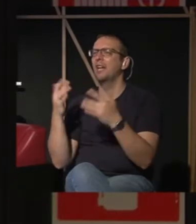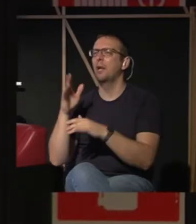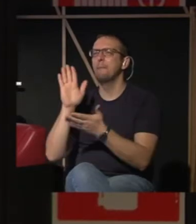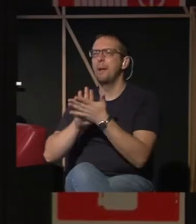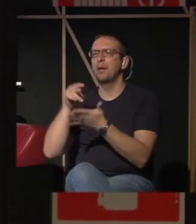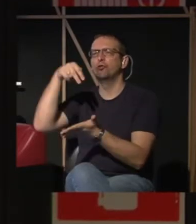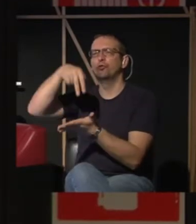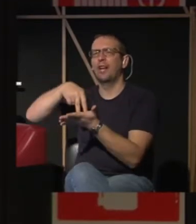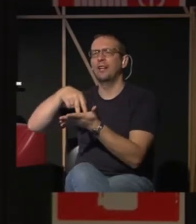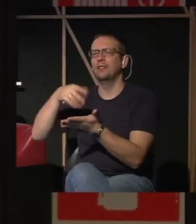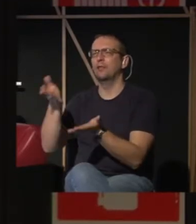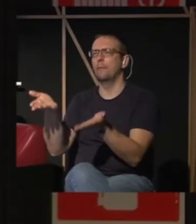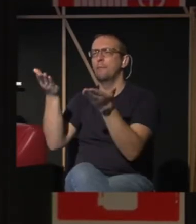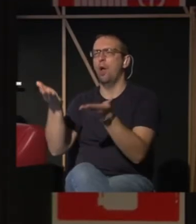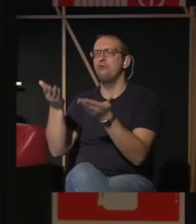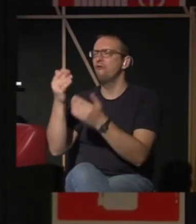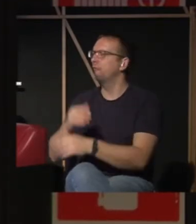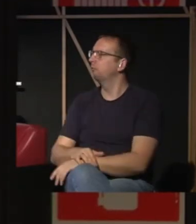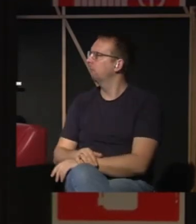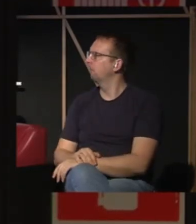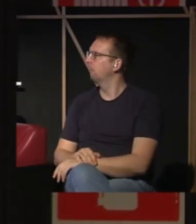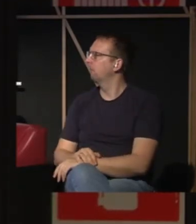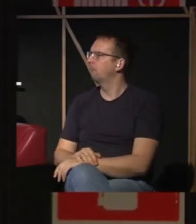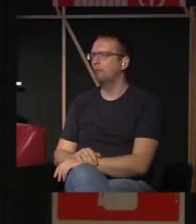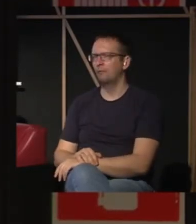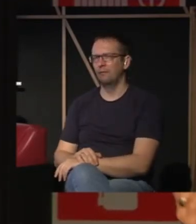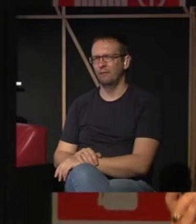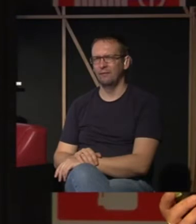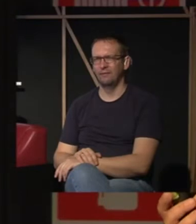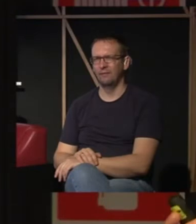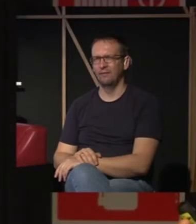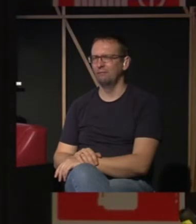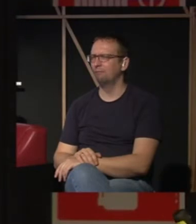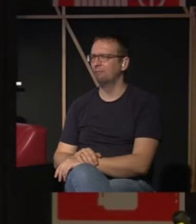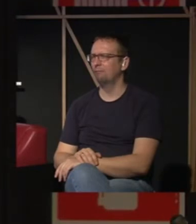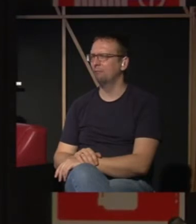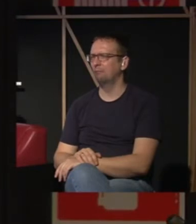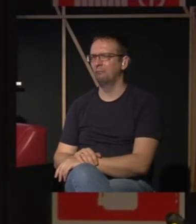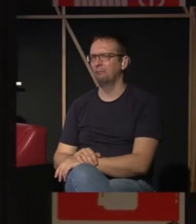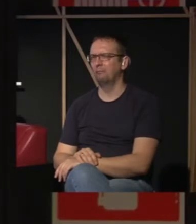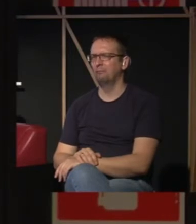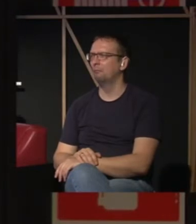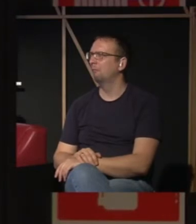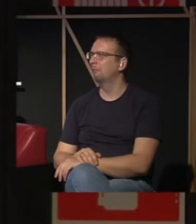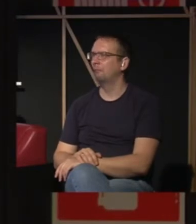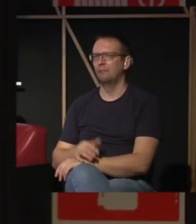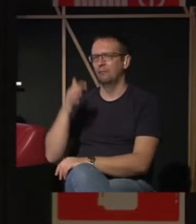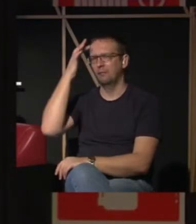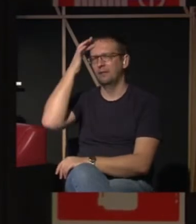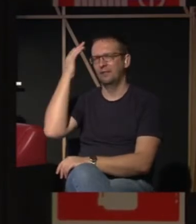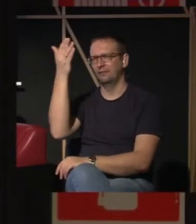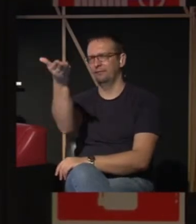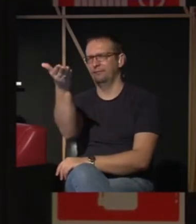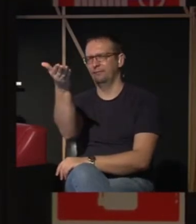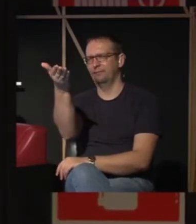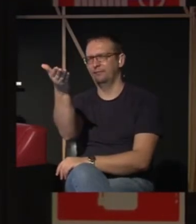already looking at the future of what we're doing at FIFA. So Delphine, please stand. Don't be shy. Delphine, who's part